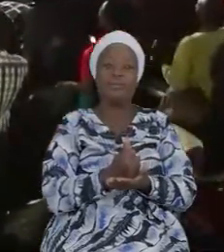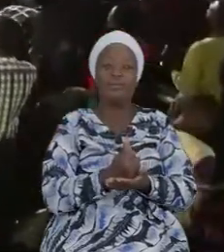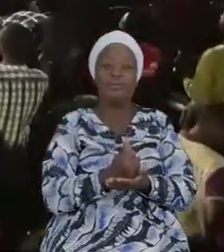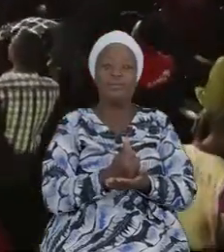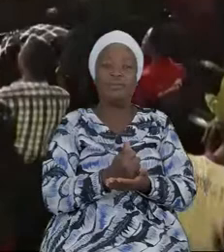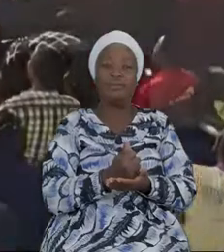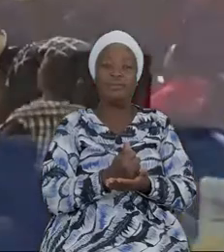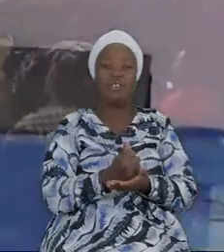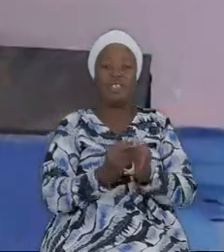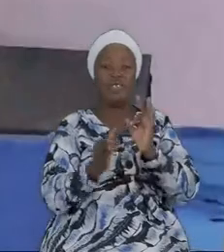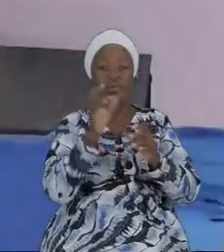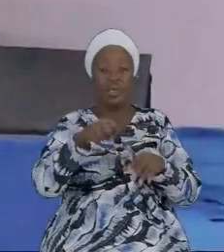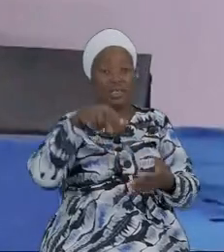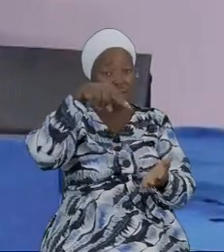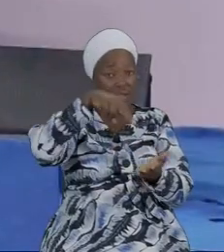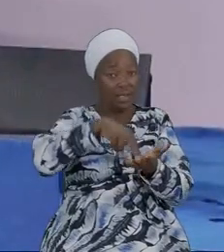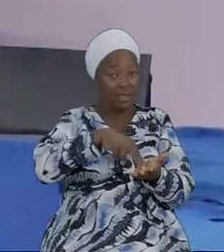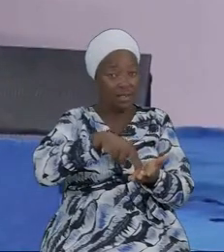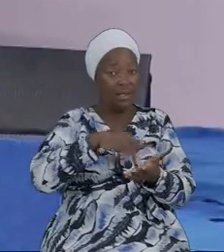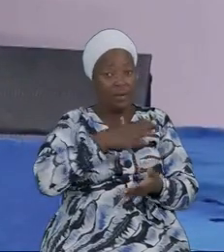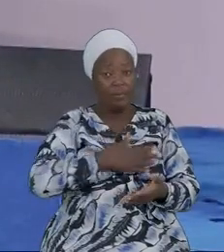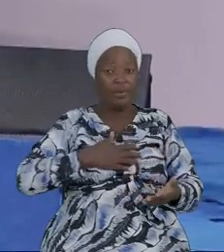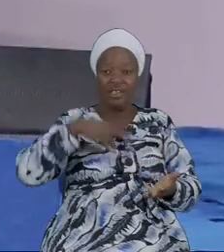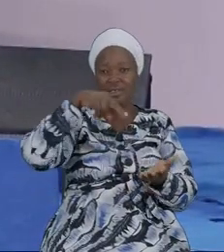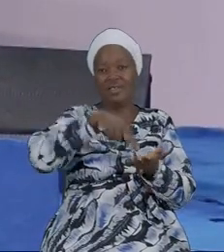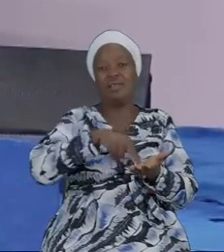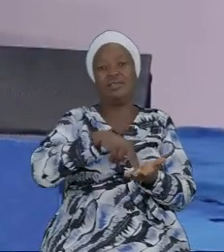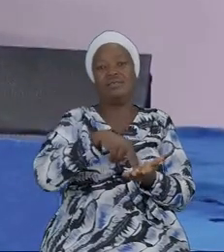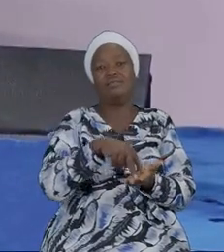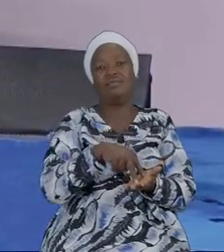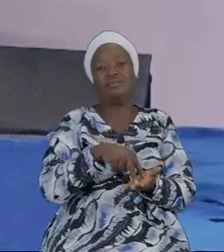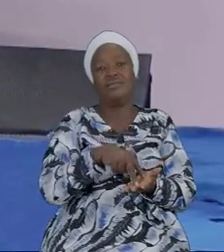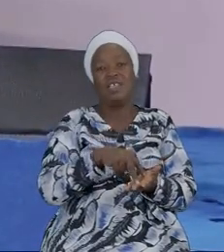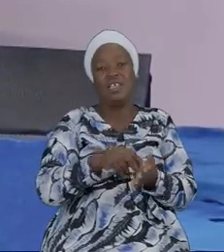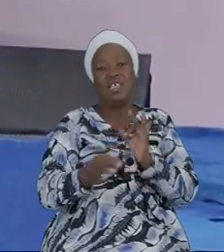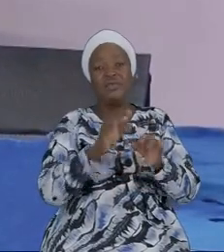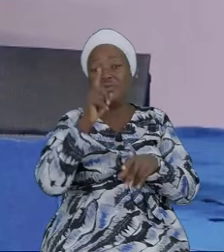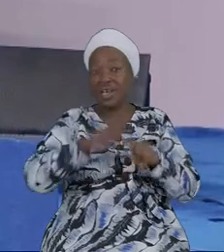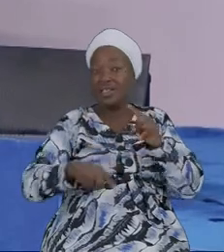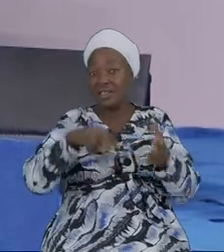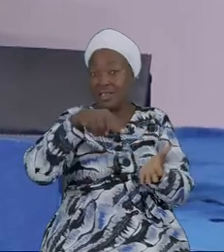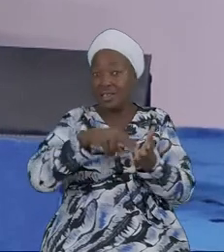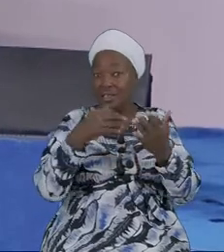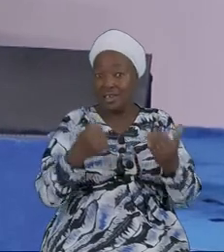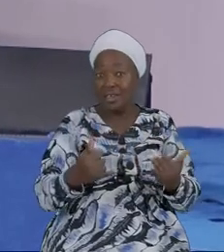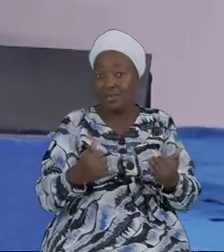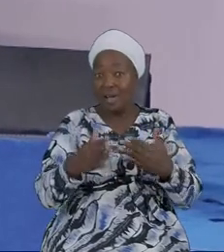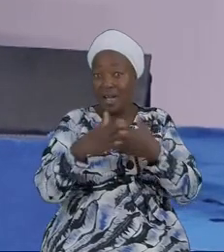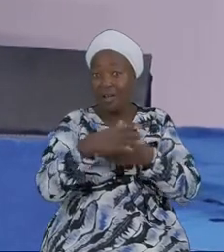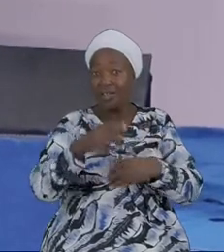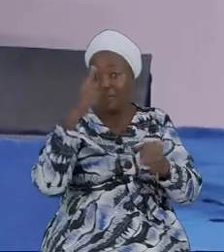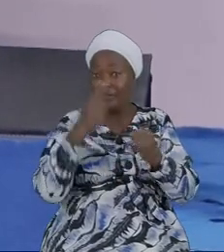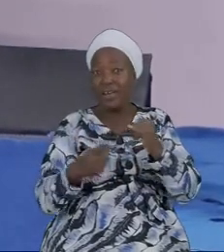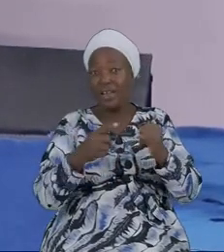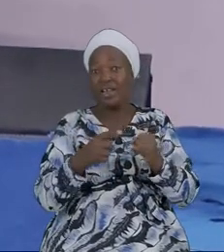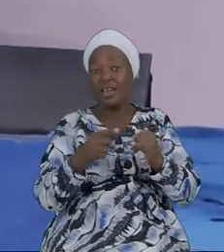If you can stand, you stand up. If you cannot stand now, after the